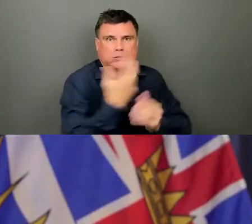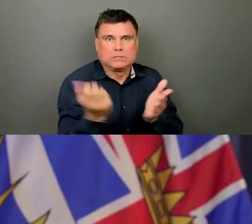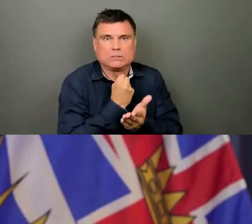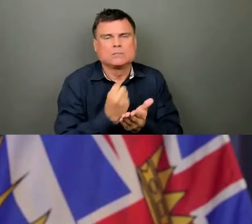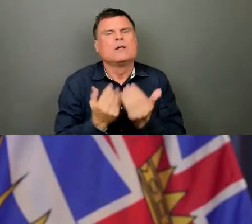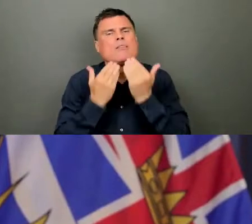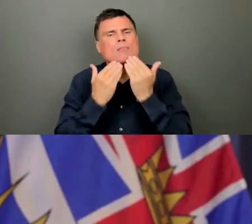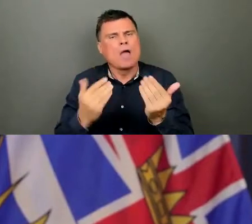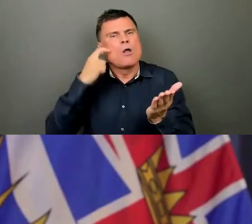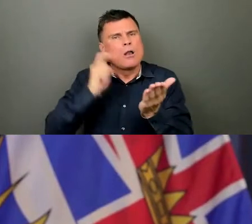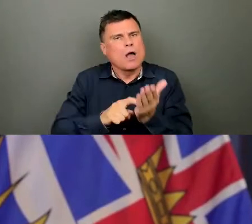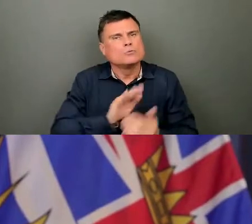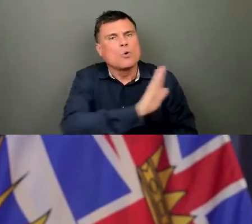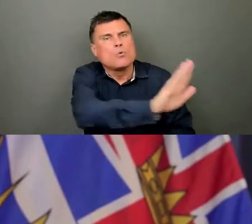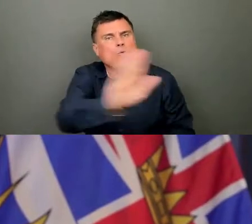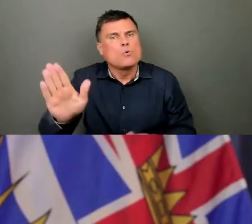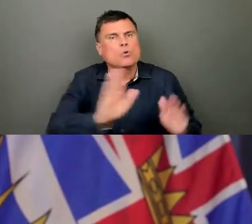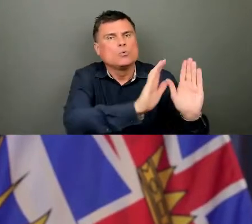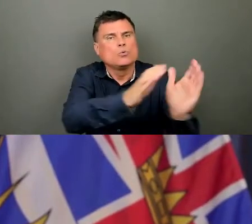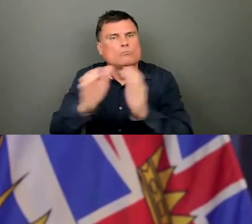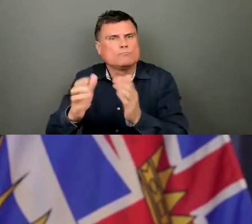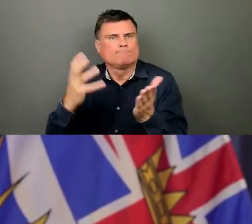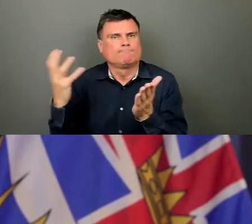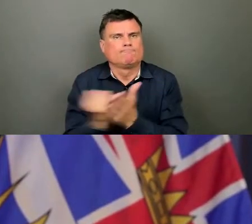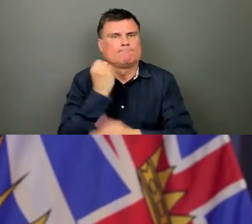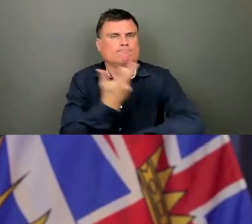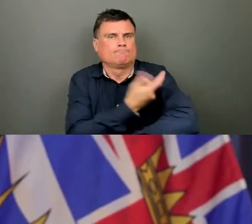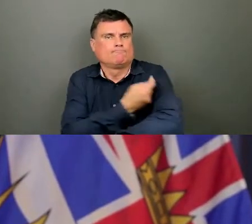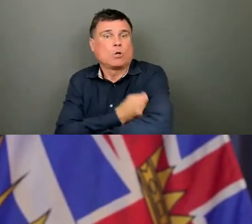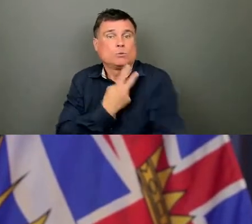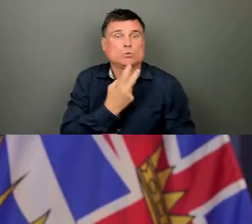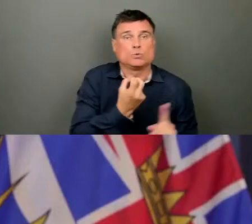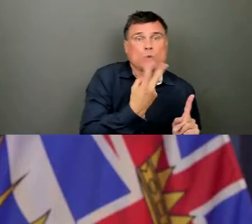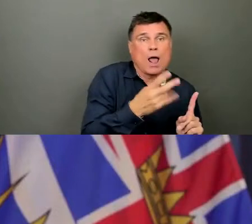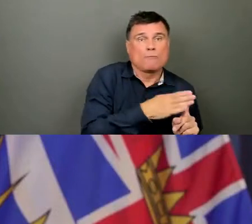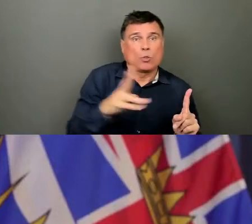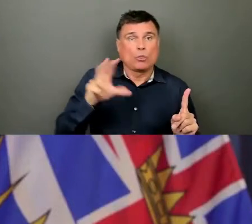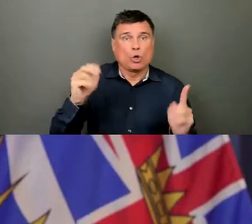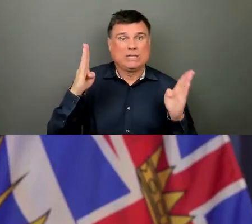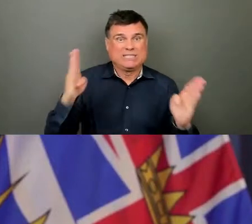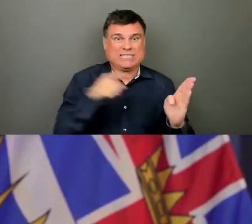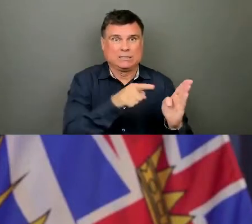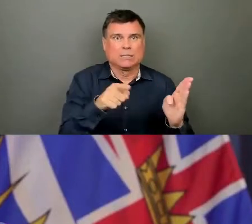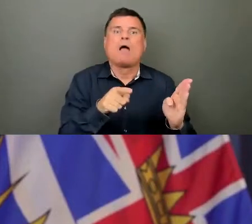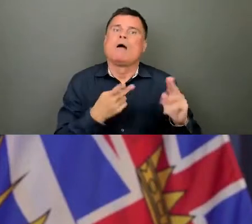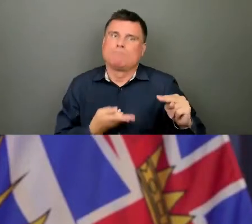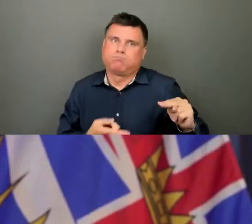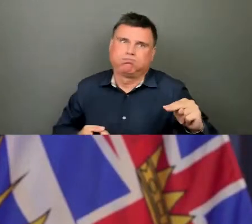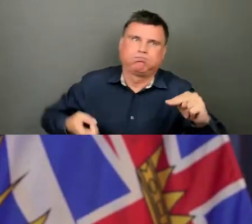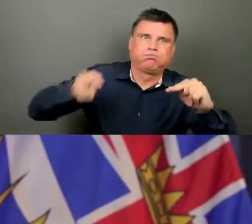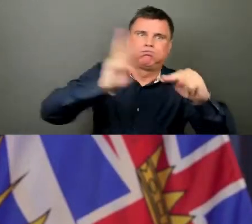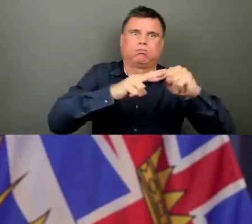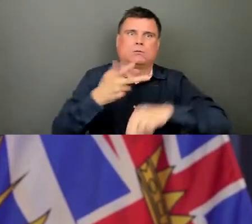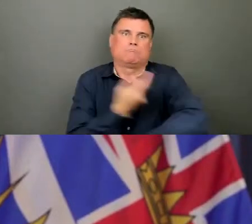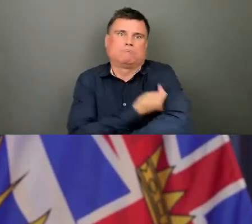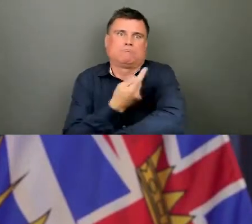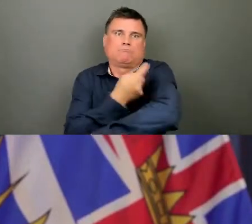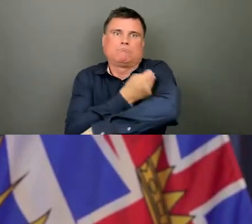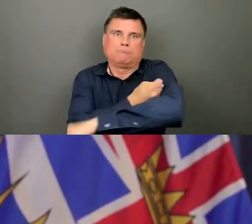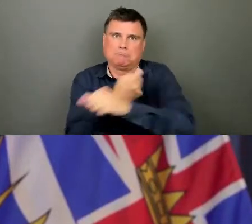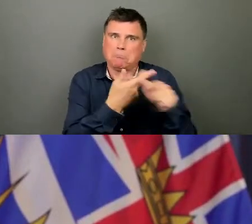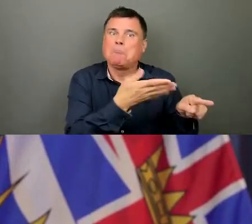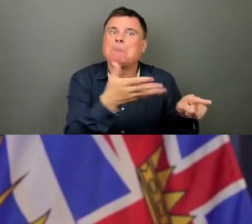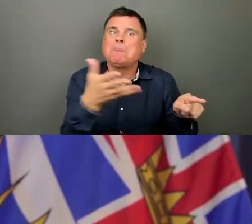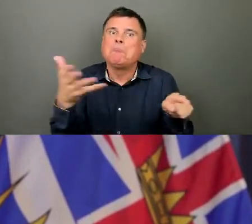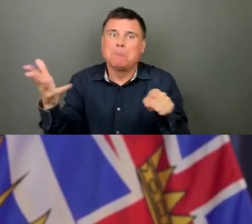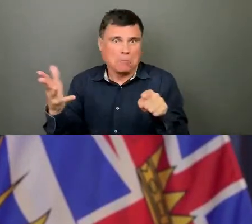week. Those, first of all, in the categories from 12 to 30, have seen an increase in their rate of vaccination, twice the level of the provincial average,